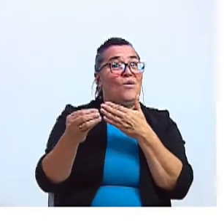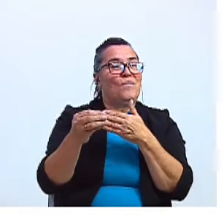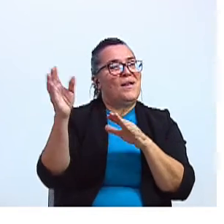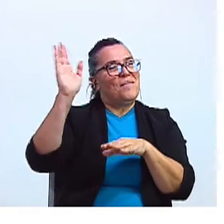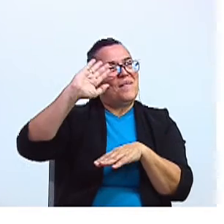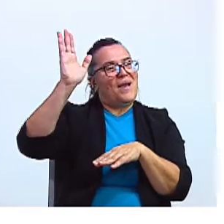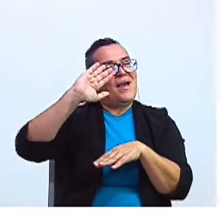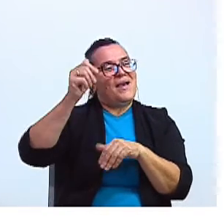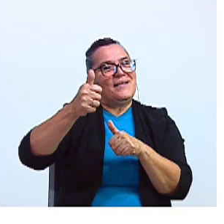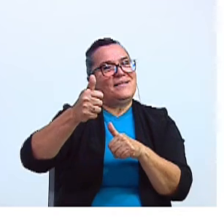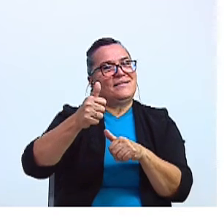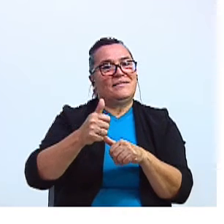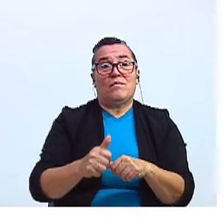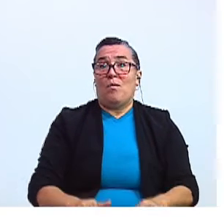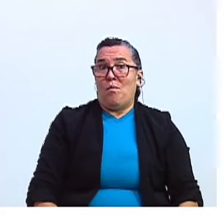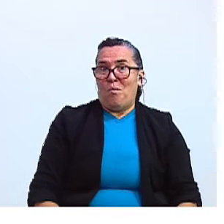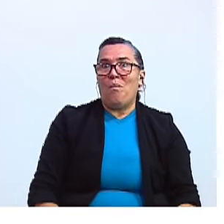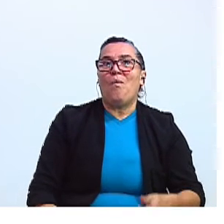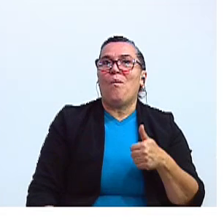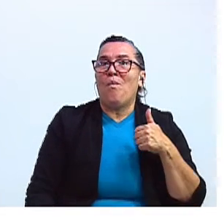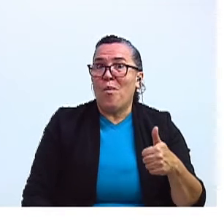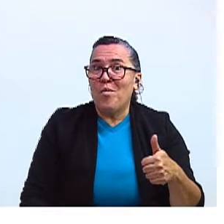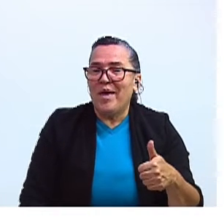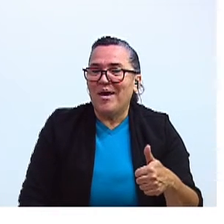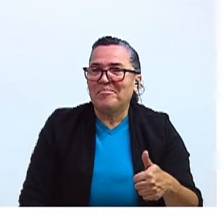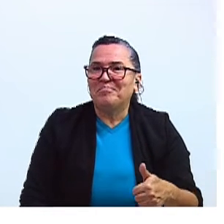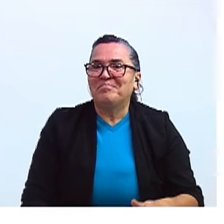Very good. Okay.